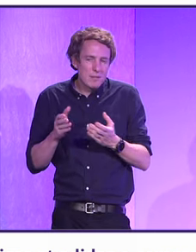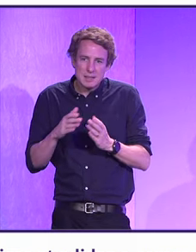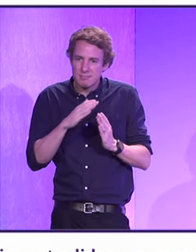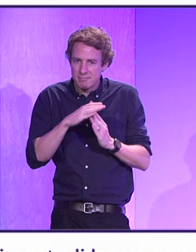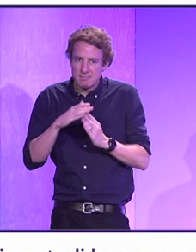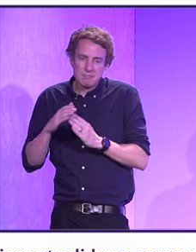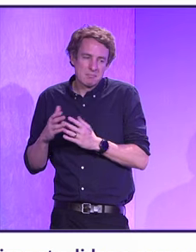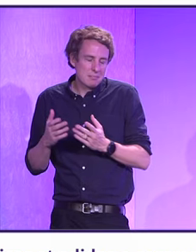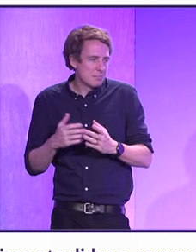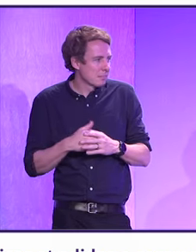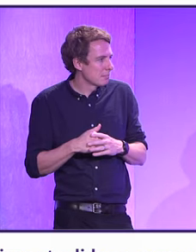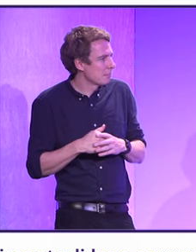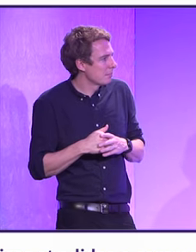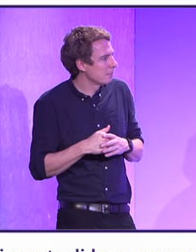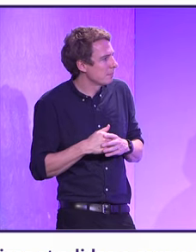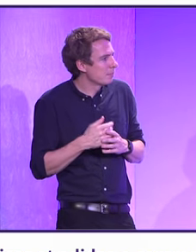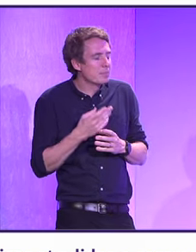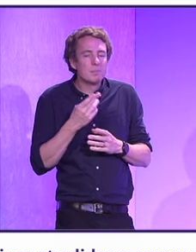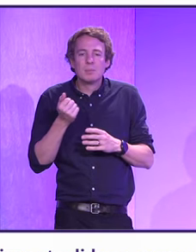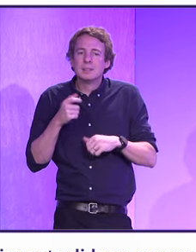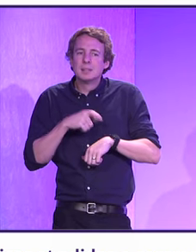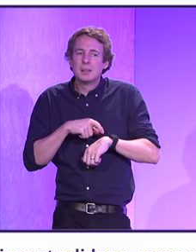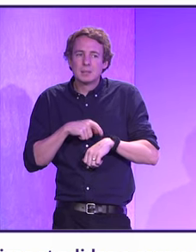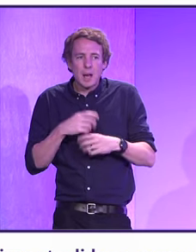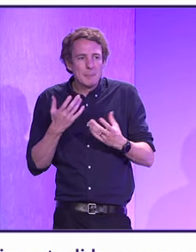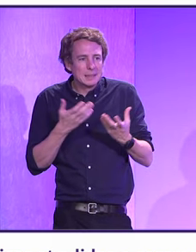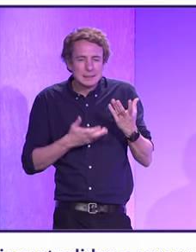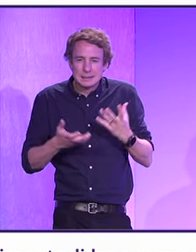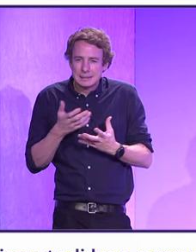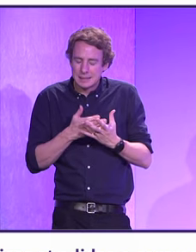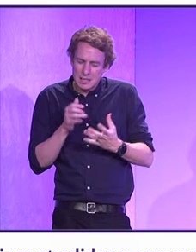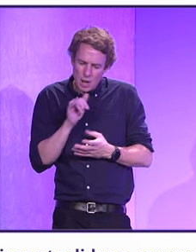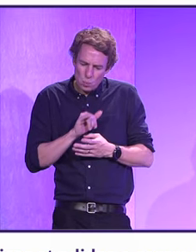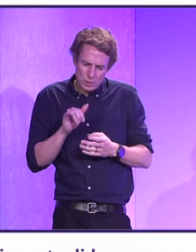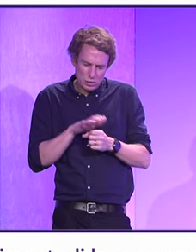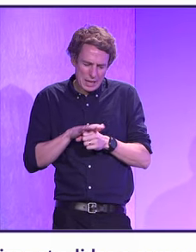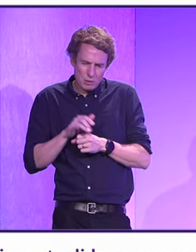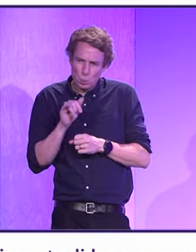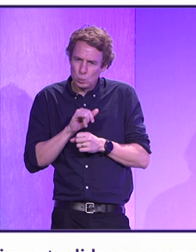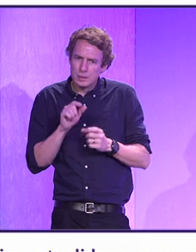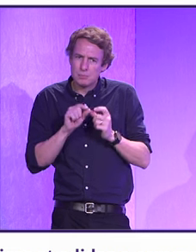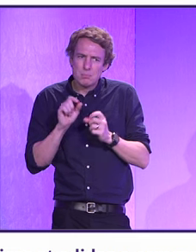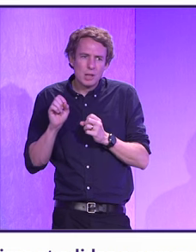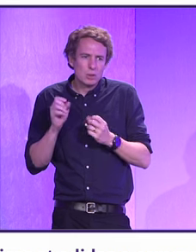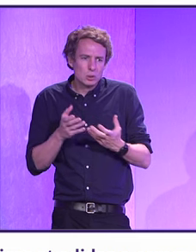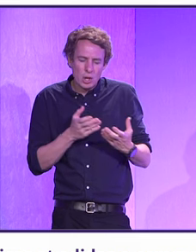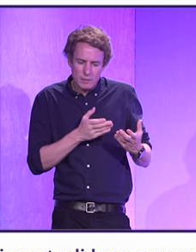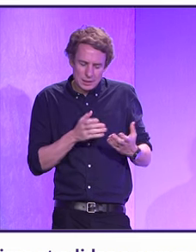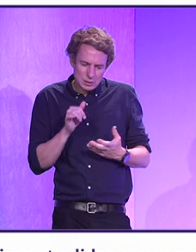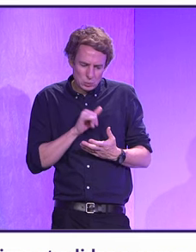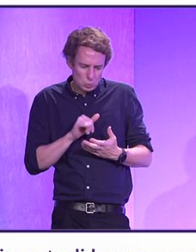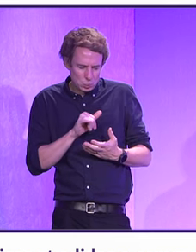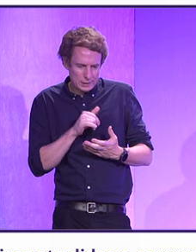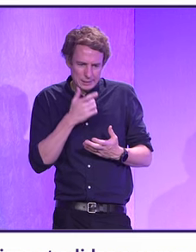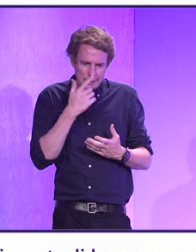And we really, you know, we implemented some timeouts. We discussed like which area or which microservice is the right